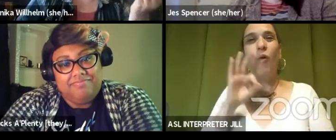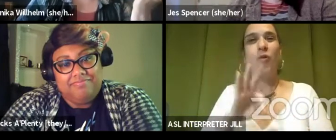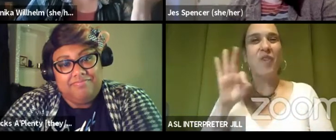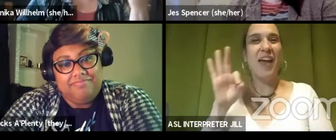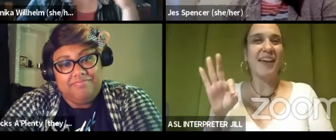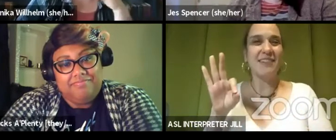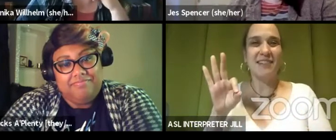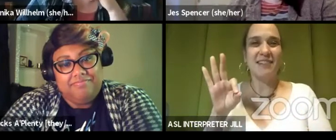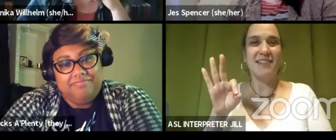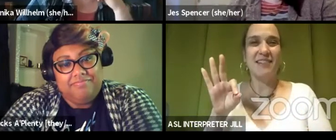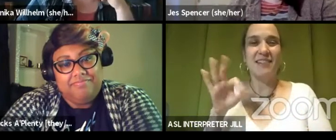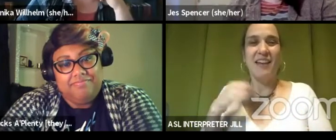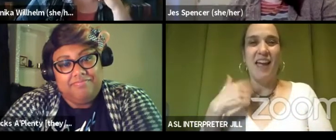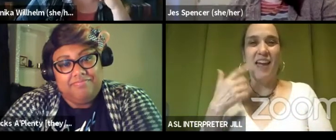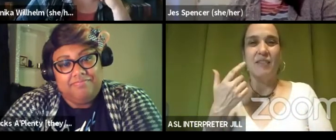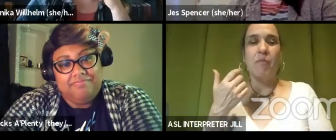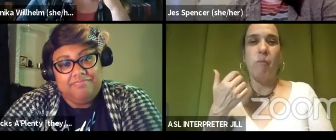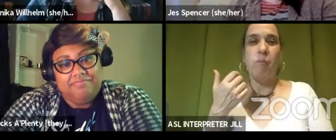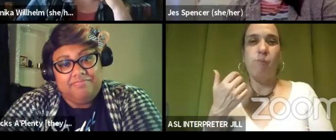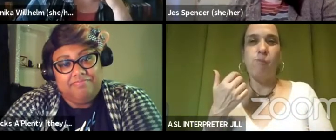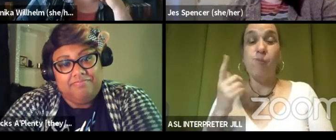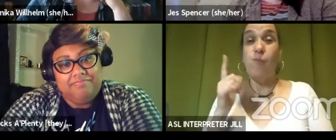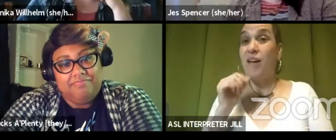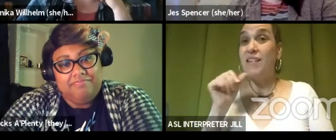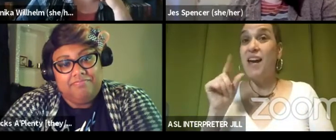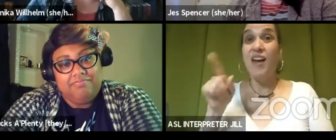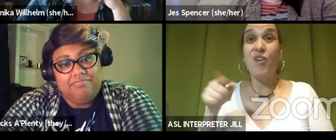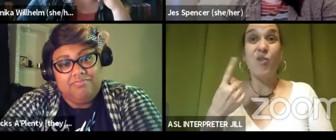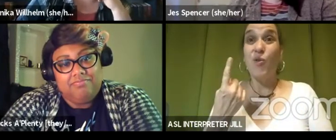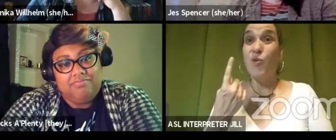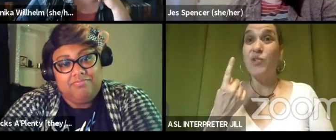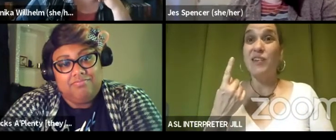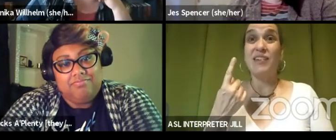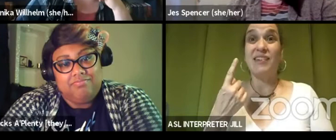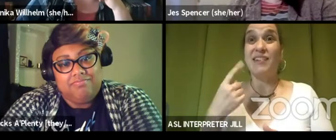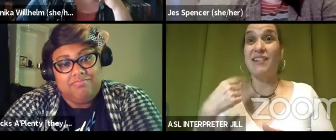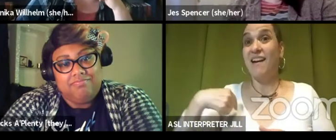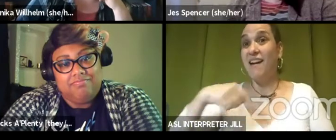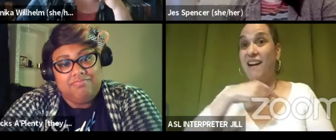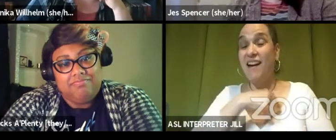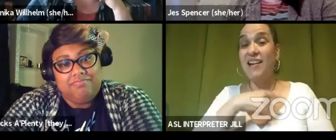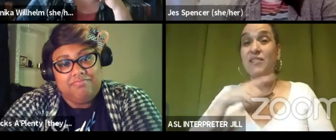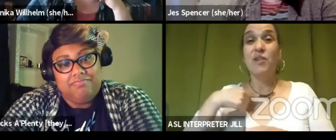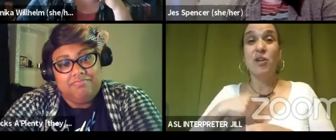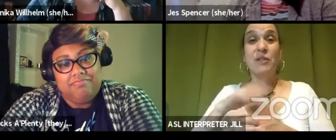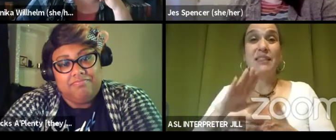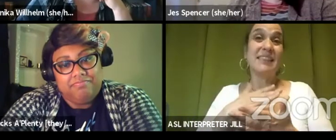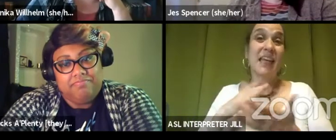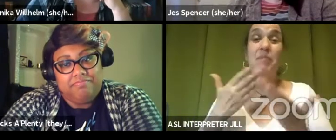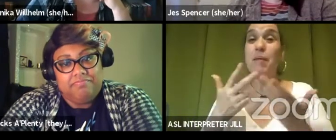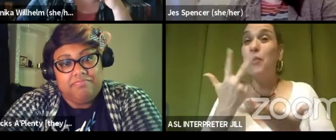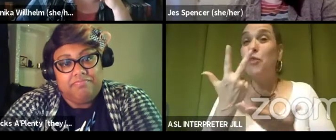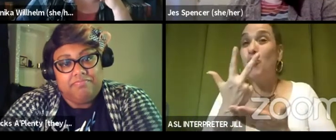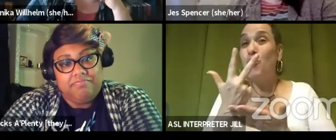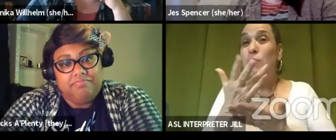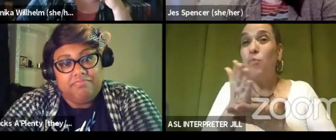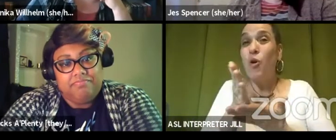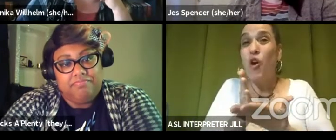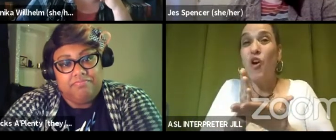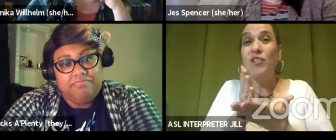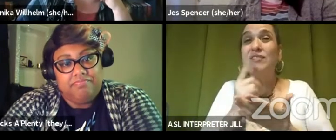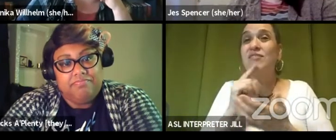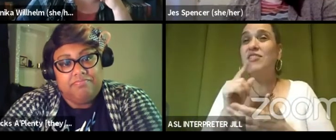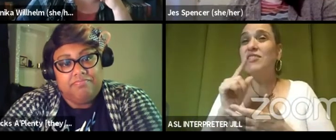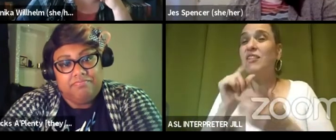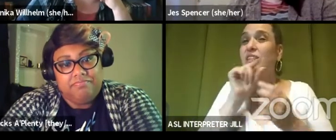And it was a few songs, you know, it wasn't even a whole, it wasn't just us, you know, we were singing maybe three pieces. So it was a little bit of